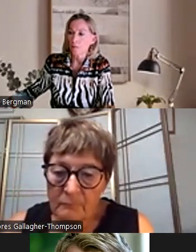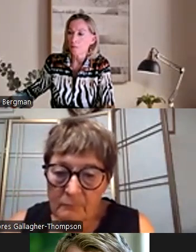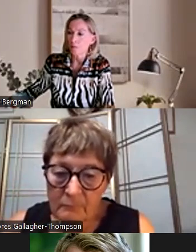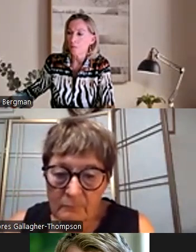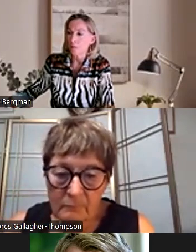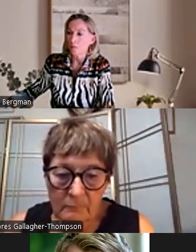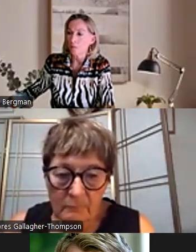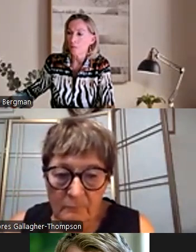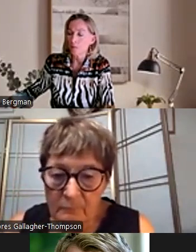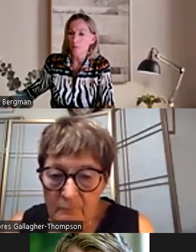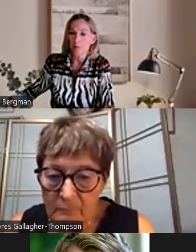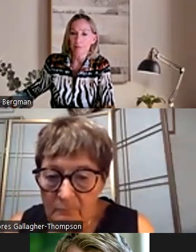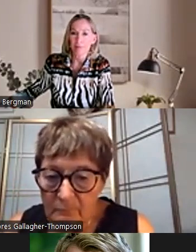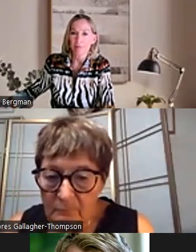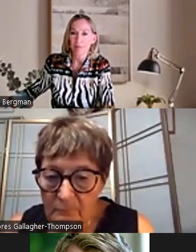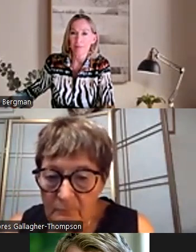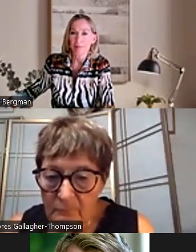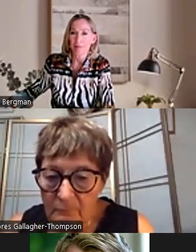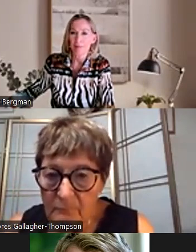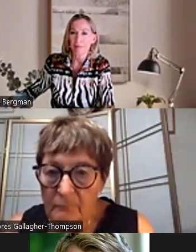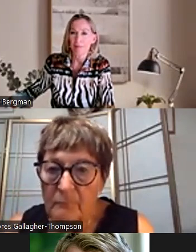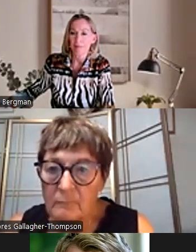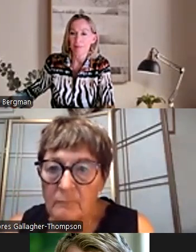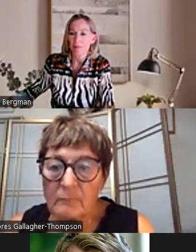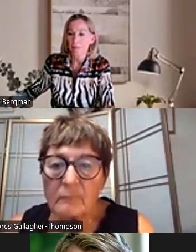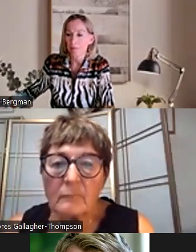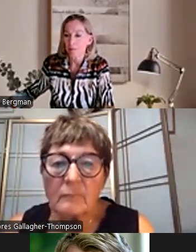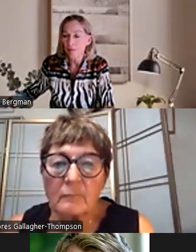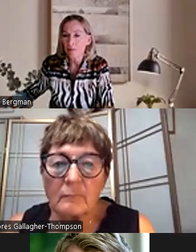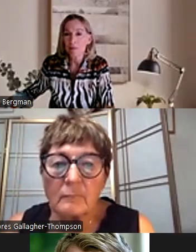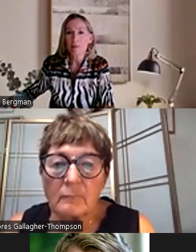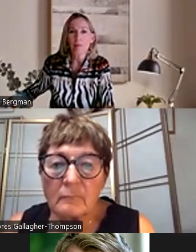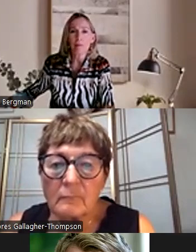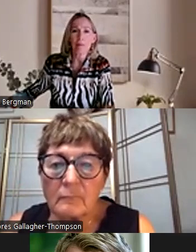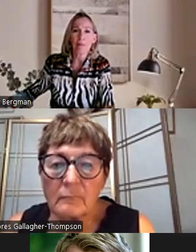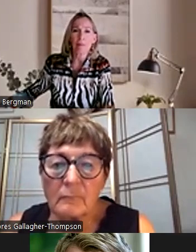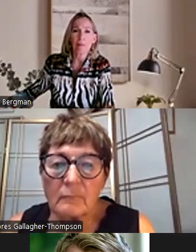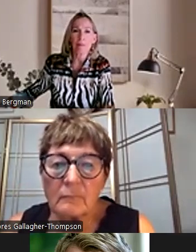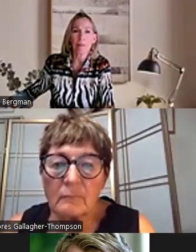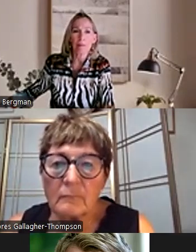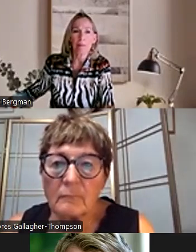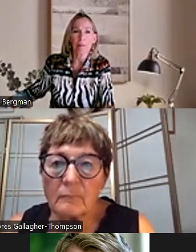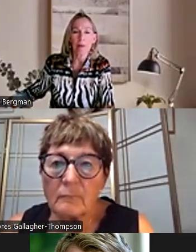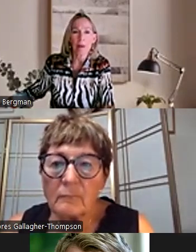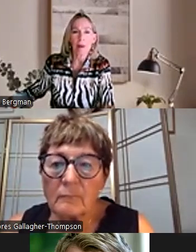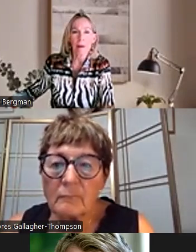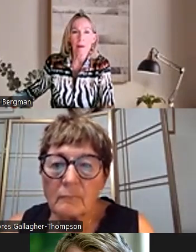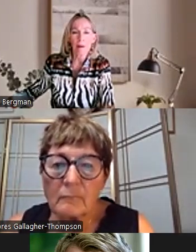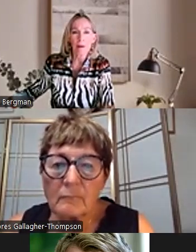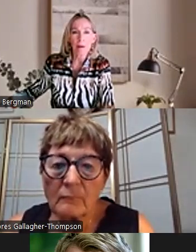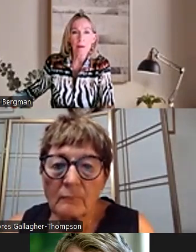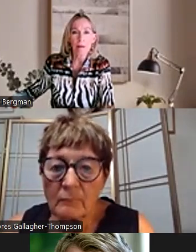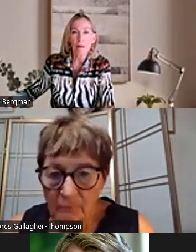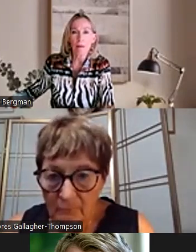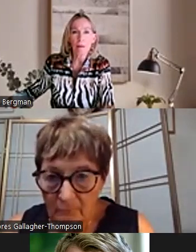If not, I don't have a recommend. I don't have. This is Myra. I don't have. Oh, hi, Myra. Hi. But I